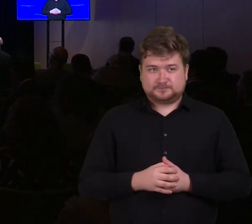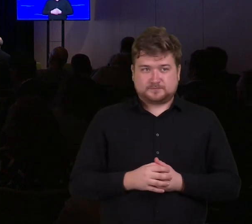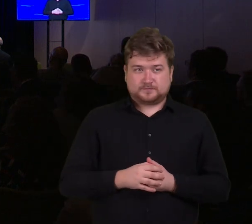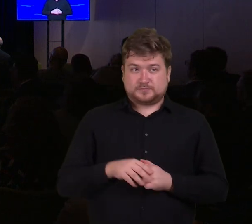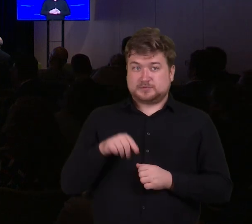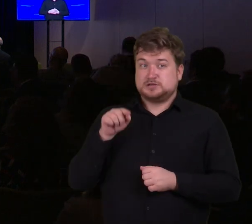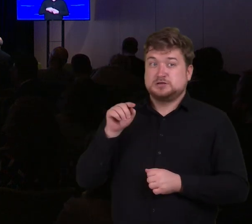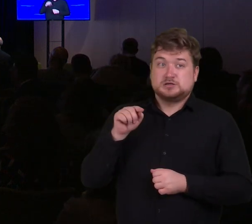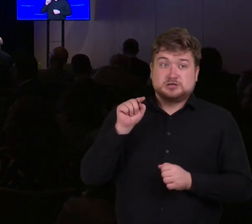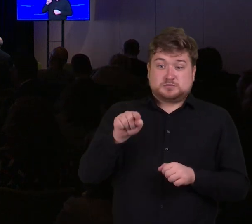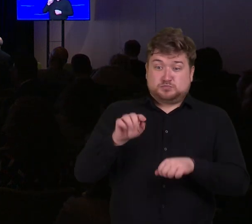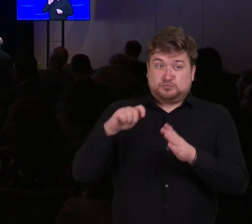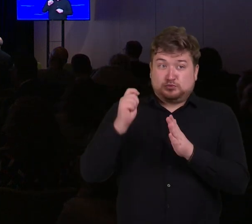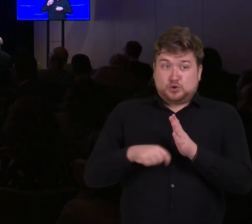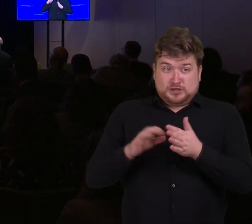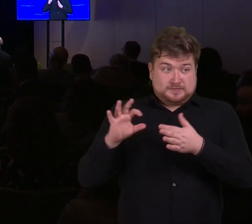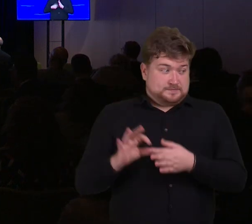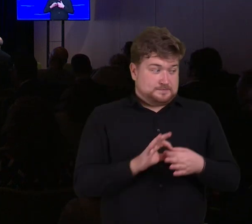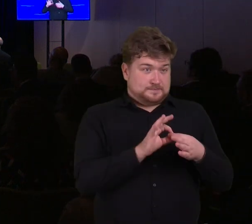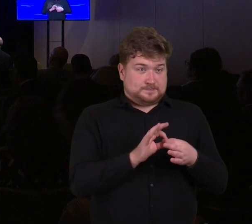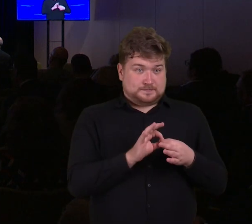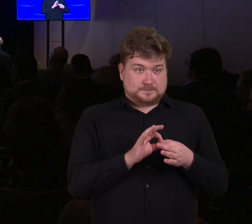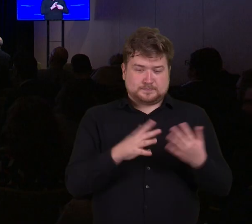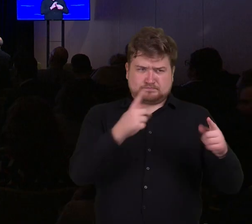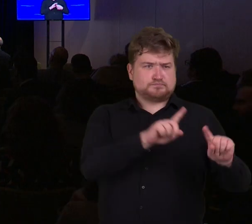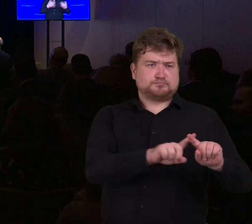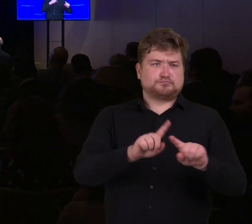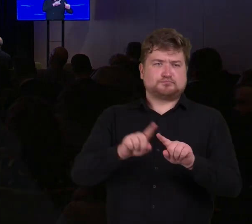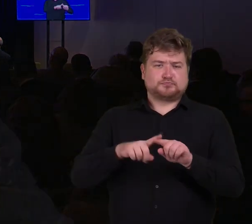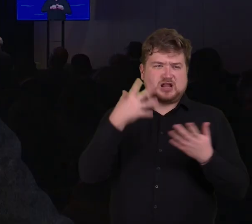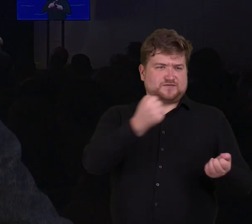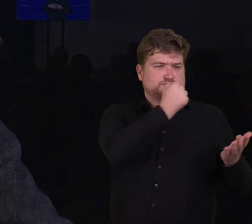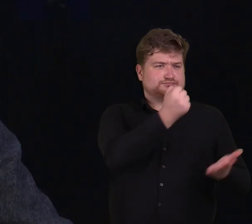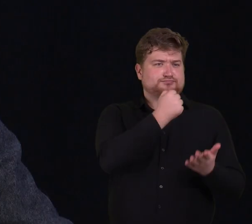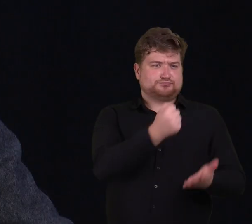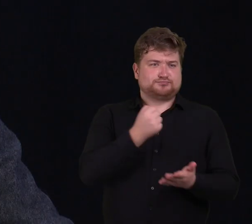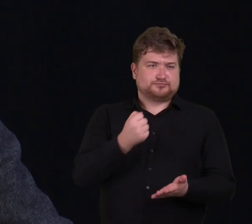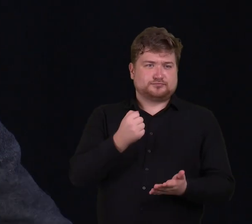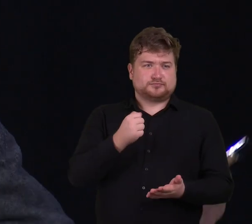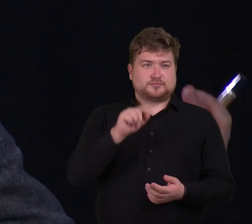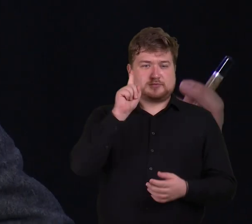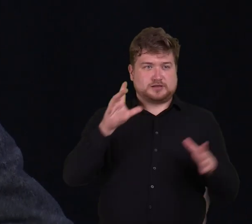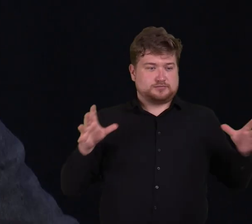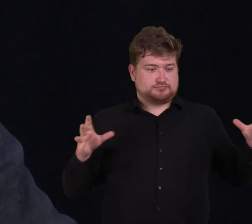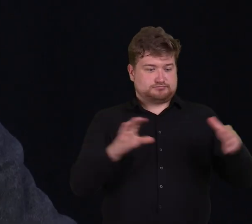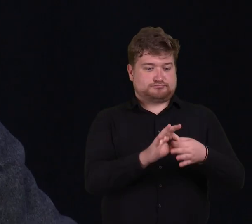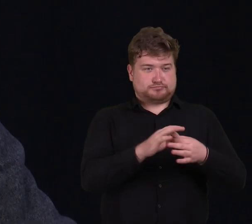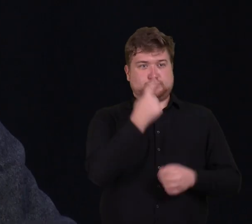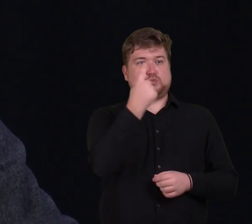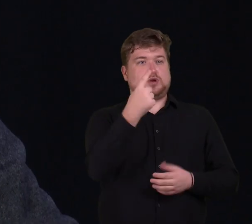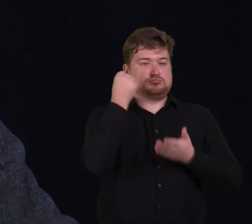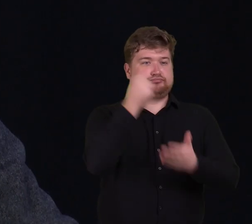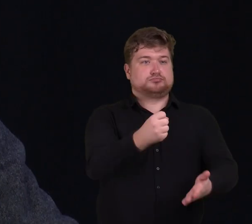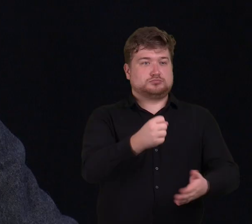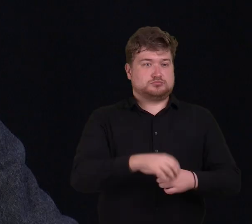question. Yeah, the question is going deeper with this administrative capacity, and actually, František, you mentioned it, so